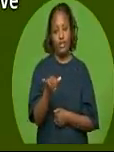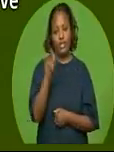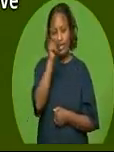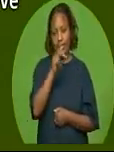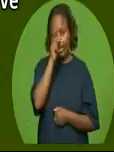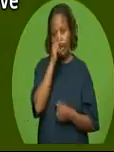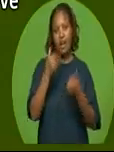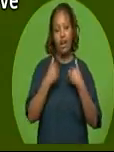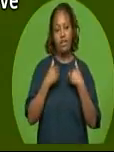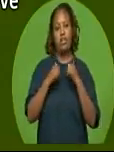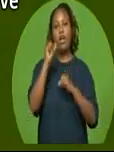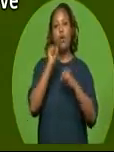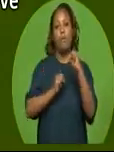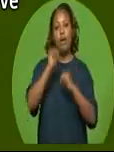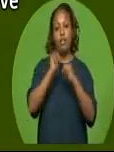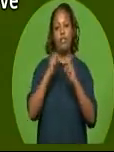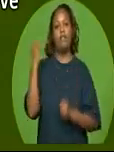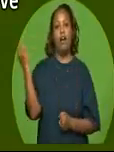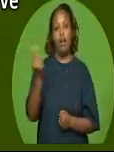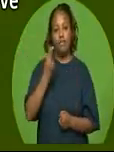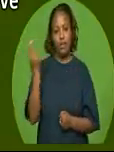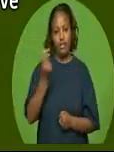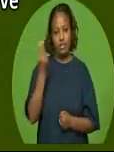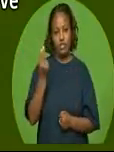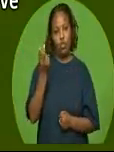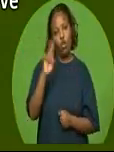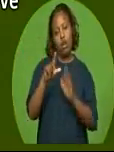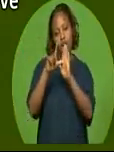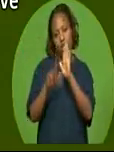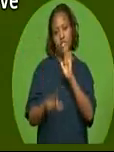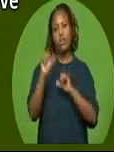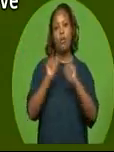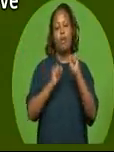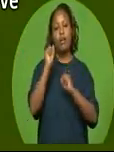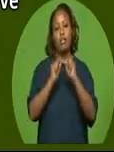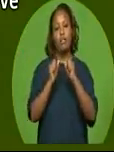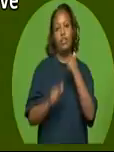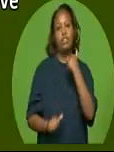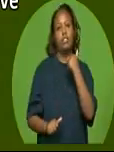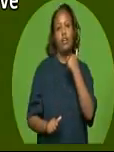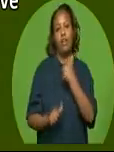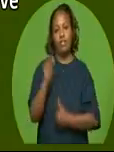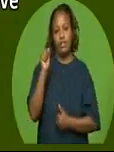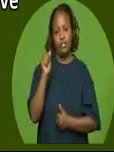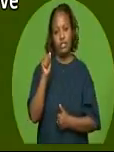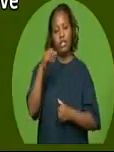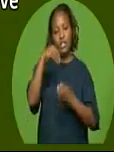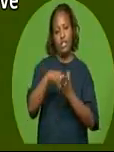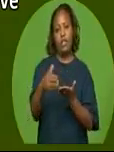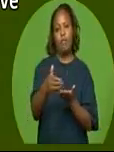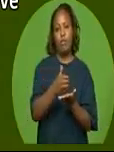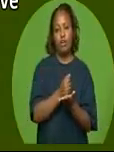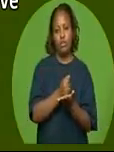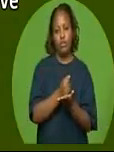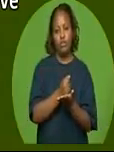Likewise, Kenya has a comparative advantage or less comparative disadvantage